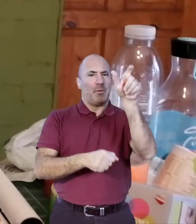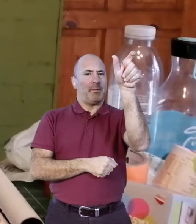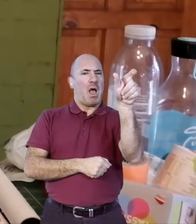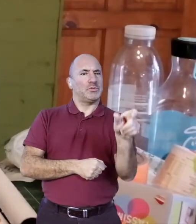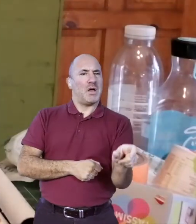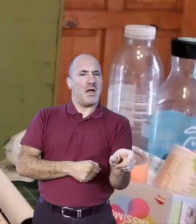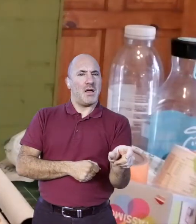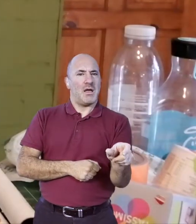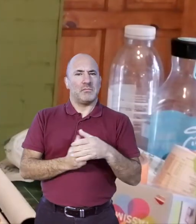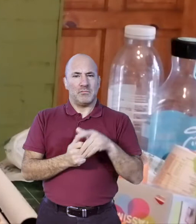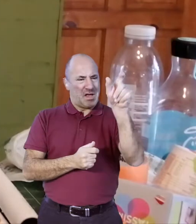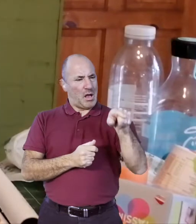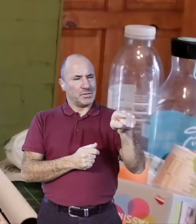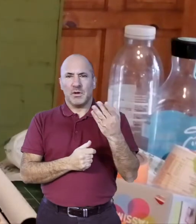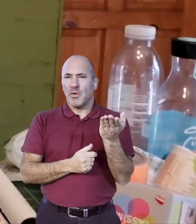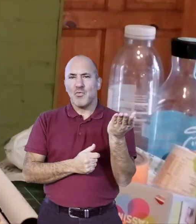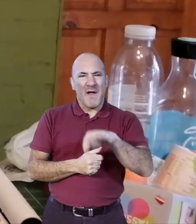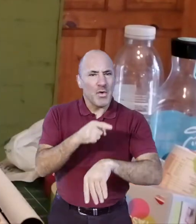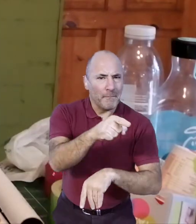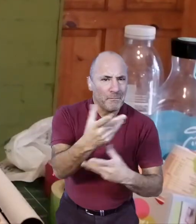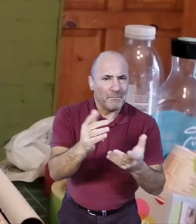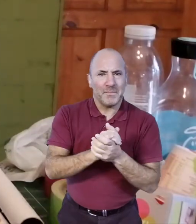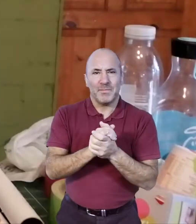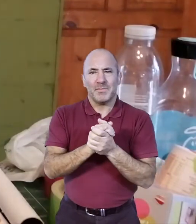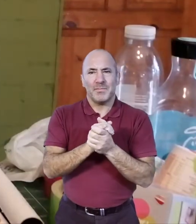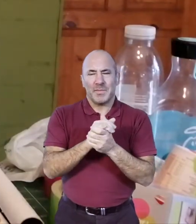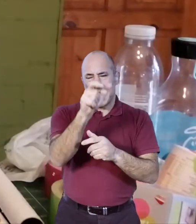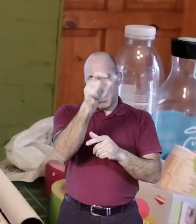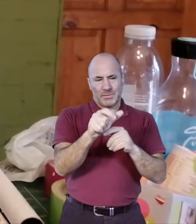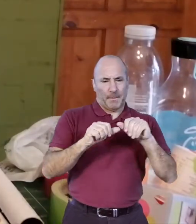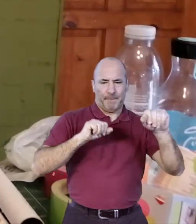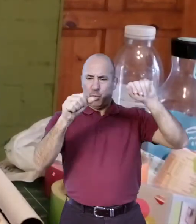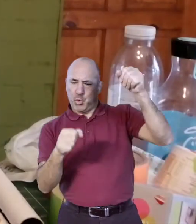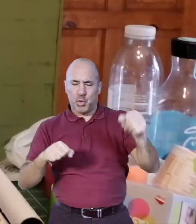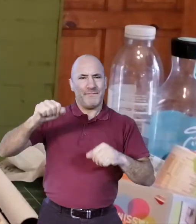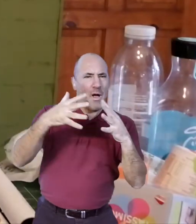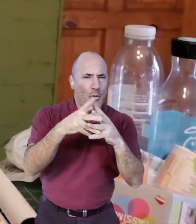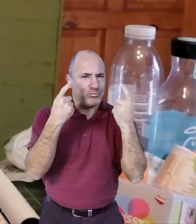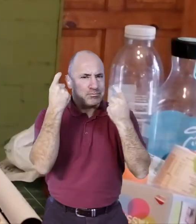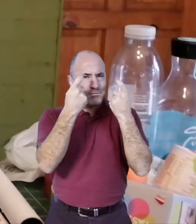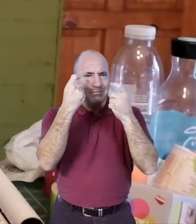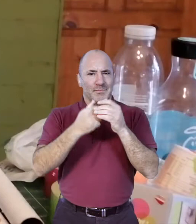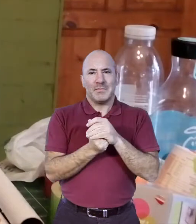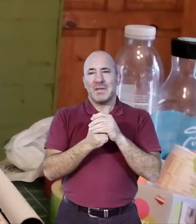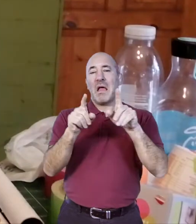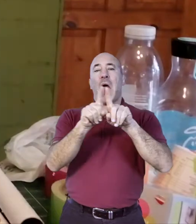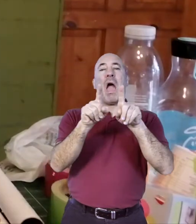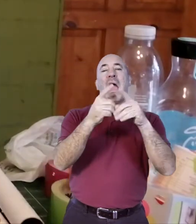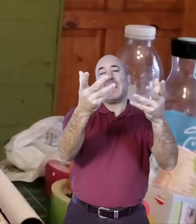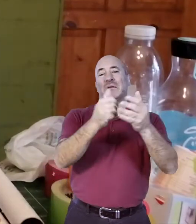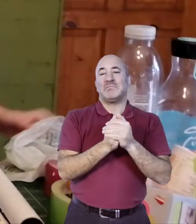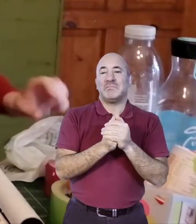character, where your character is from, or how your character moves. For